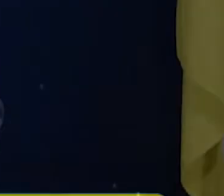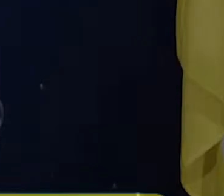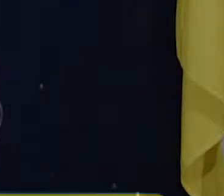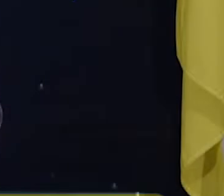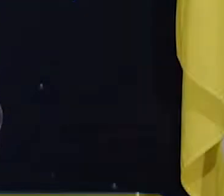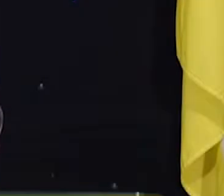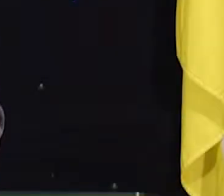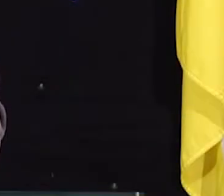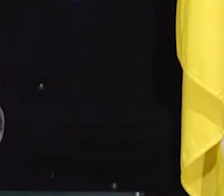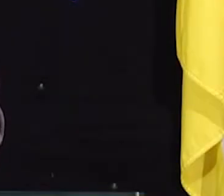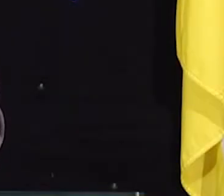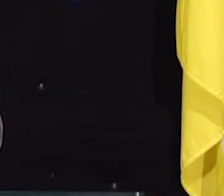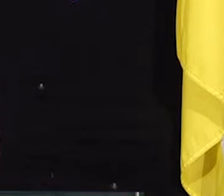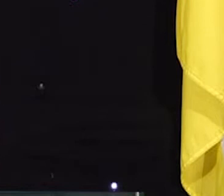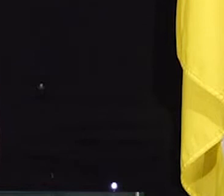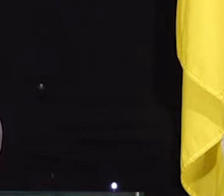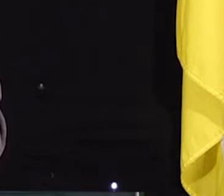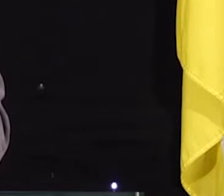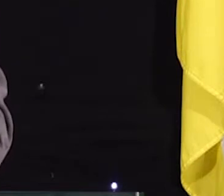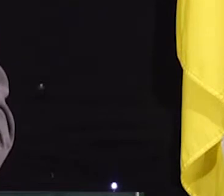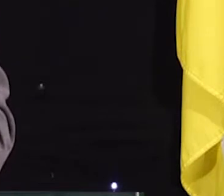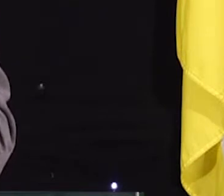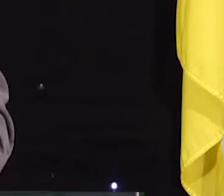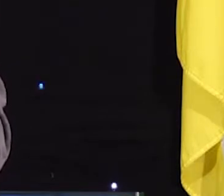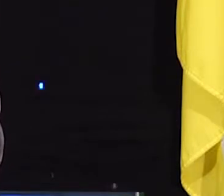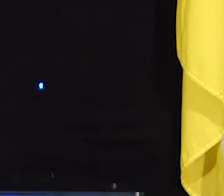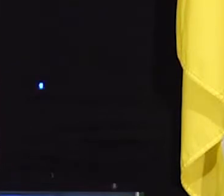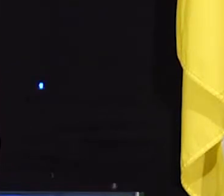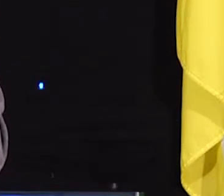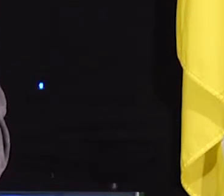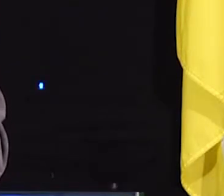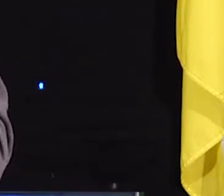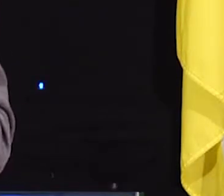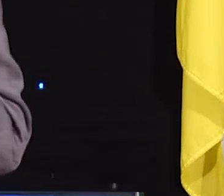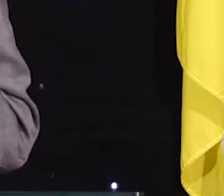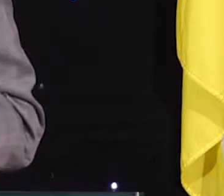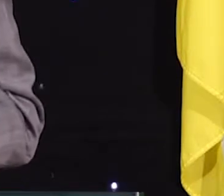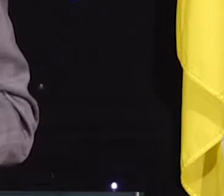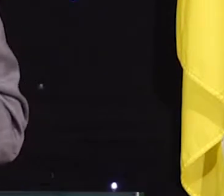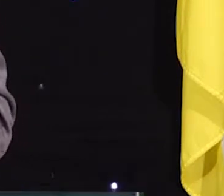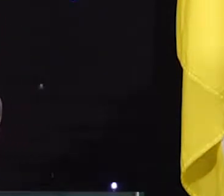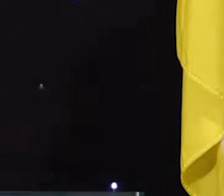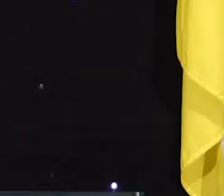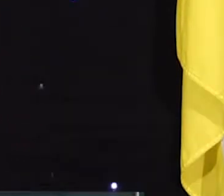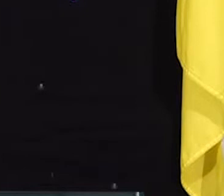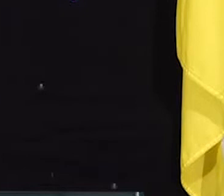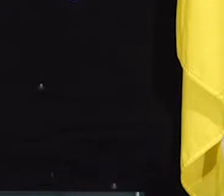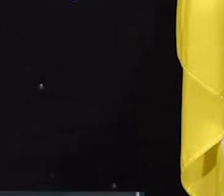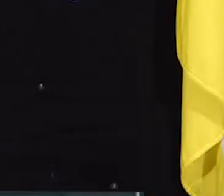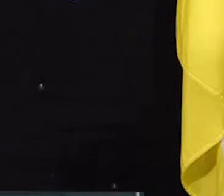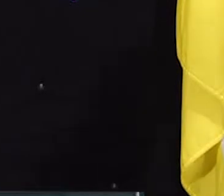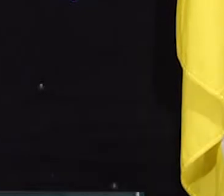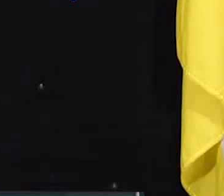Yesu niwa owu ye no, should be stressed in the presentation of the gospel. Esese yesi sudria